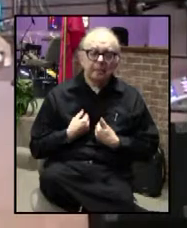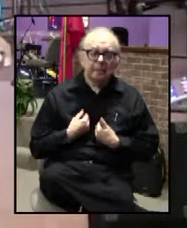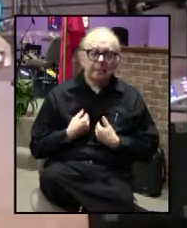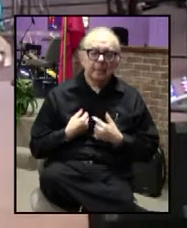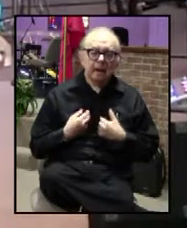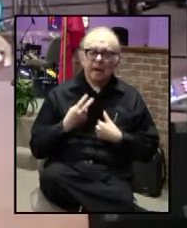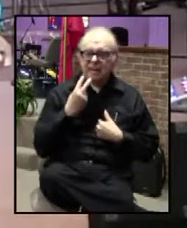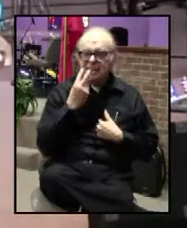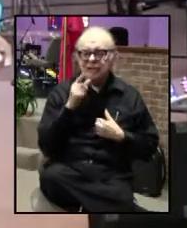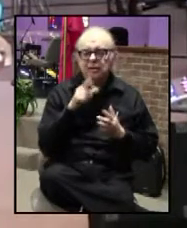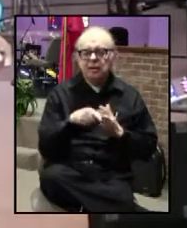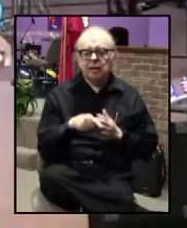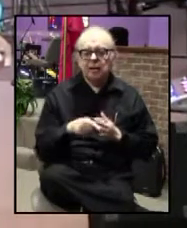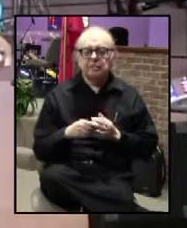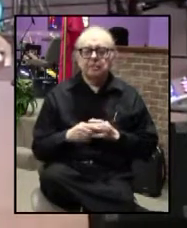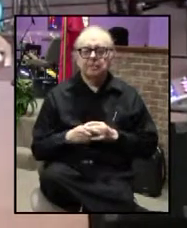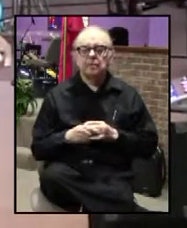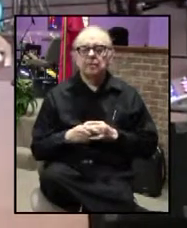later.